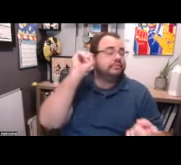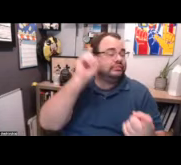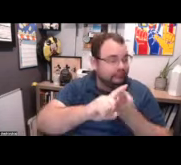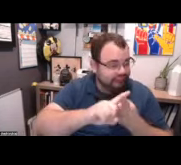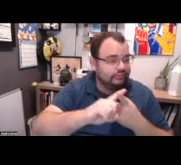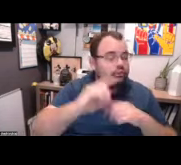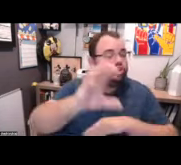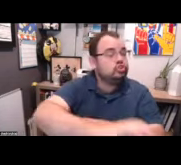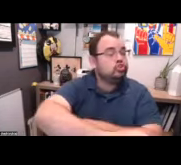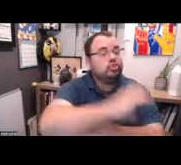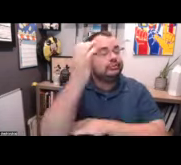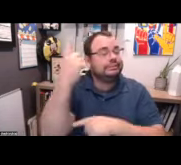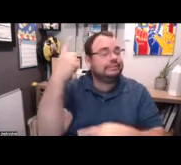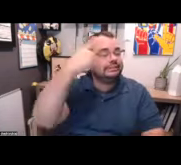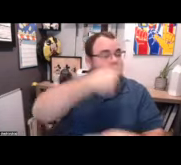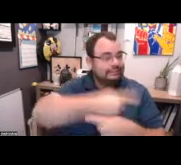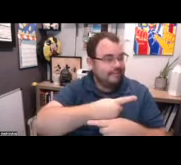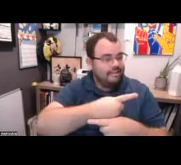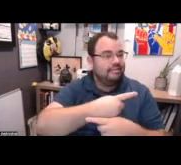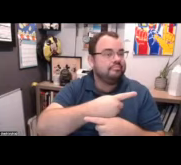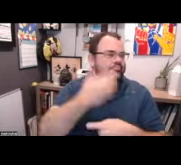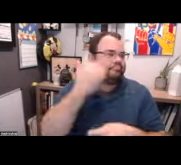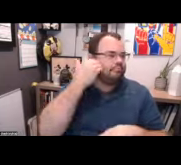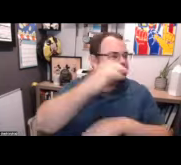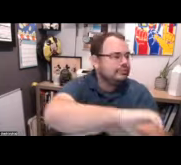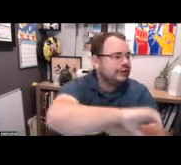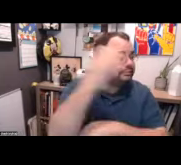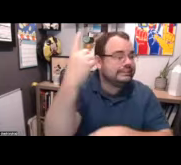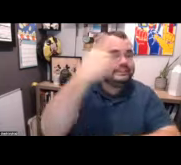check until Christmas Day.